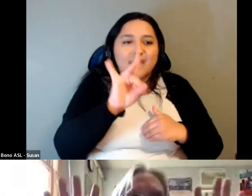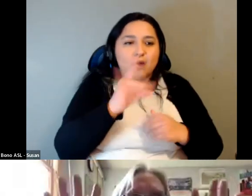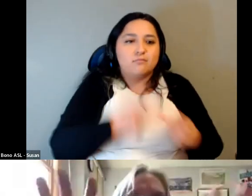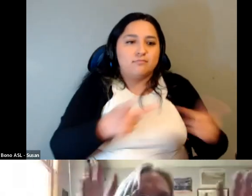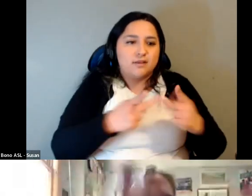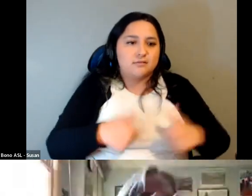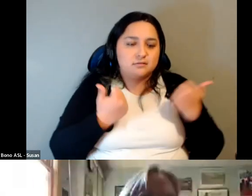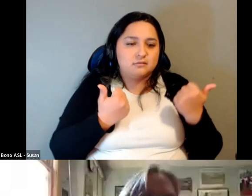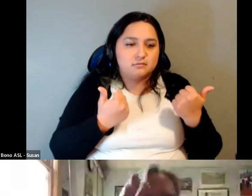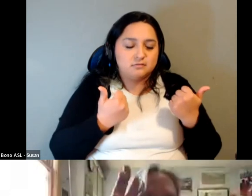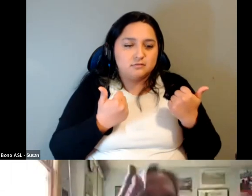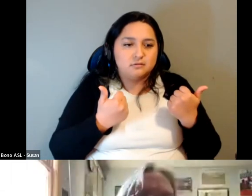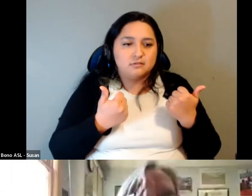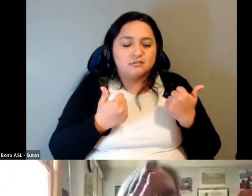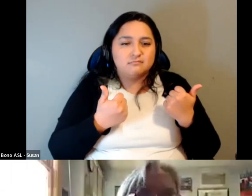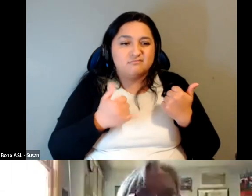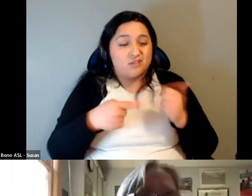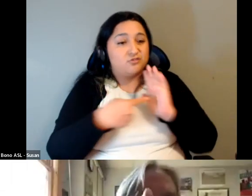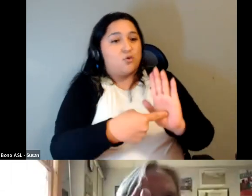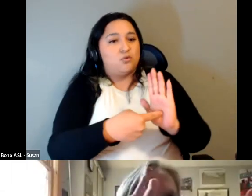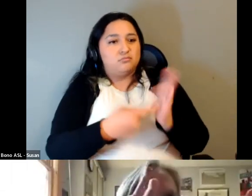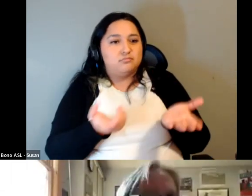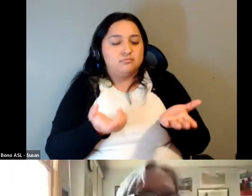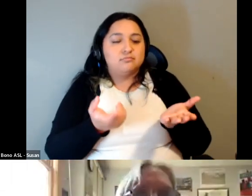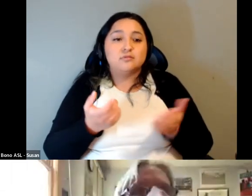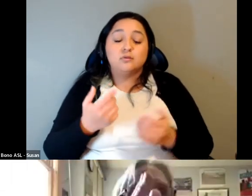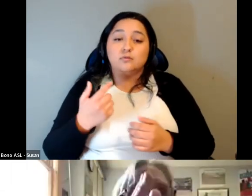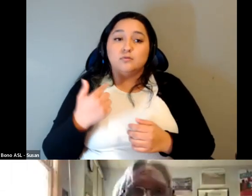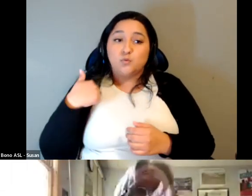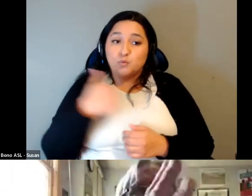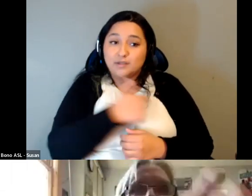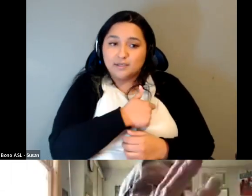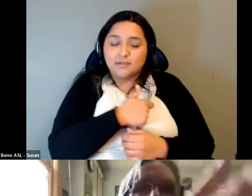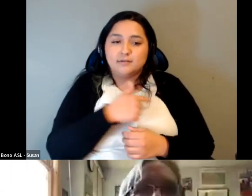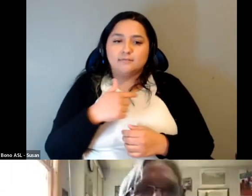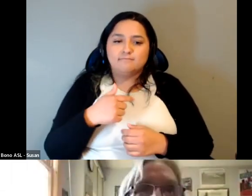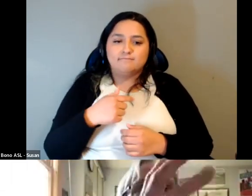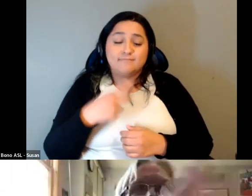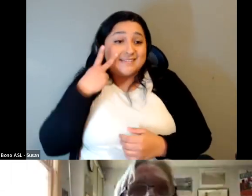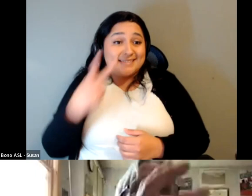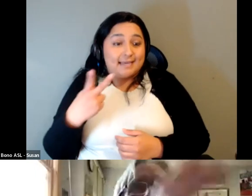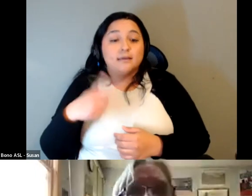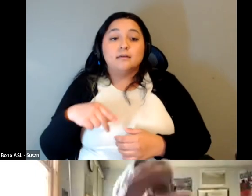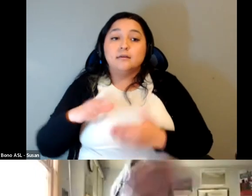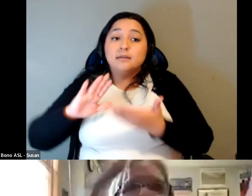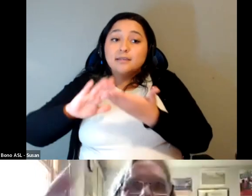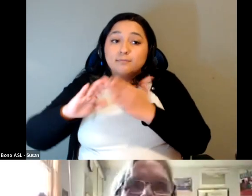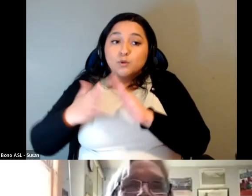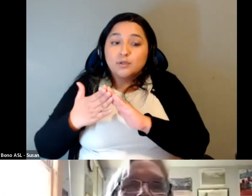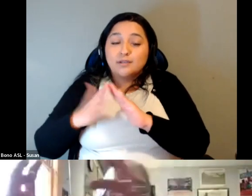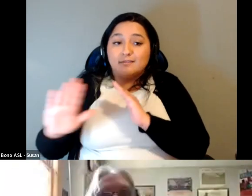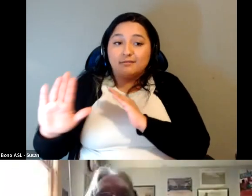look at it as getting a sense, a priority listing from the community of what needs to